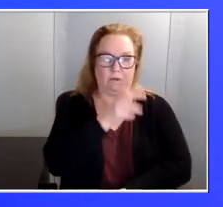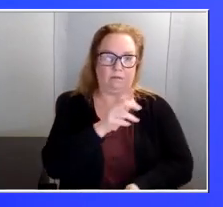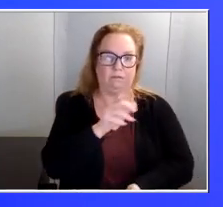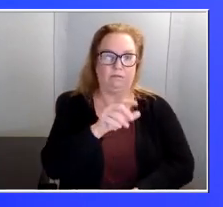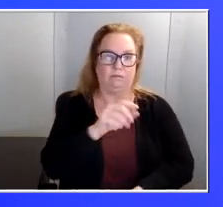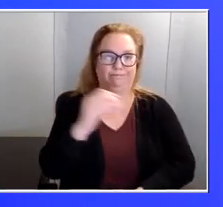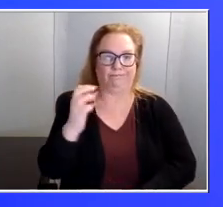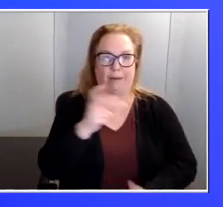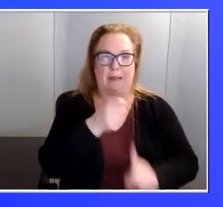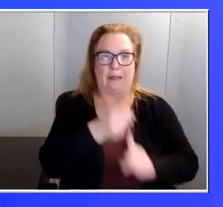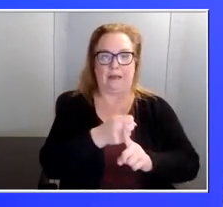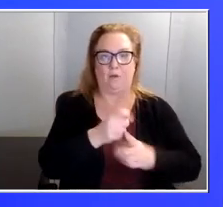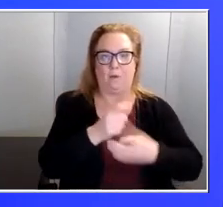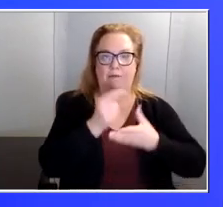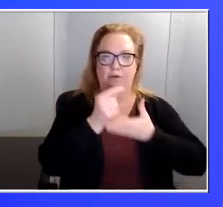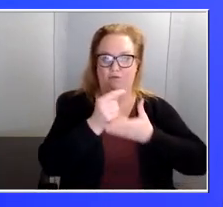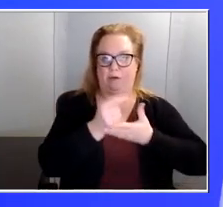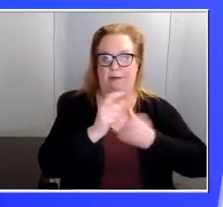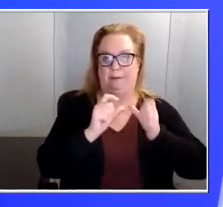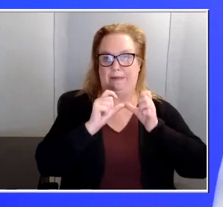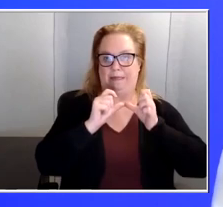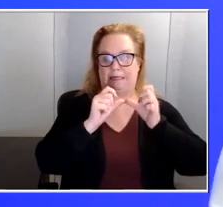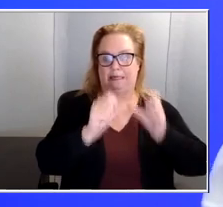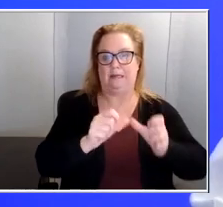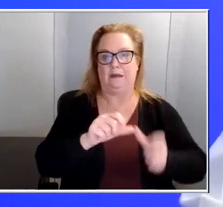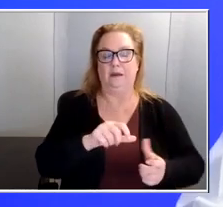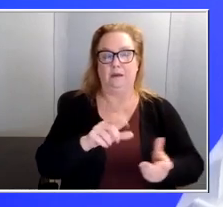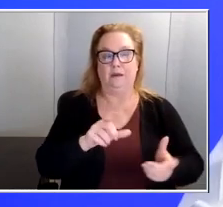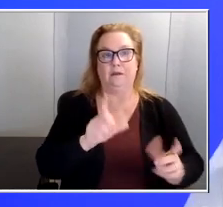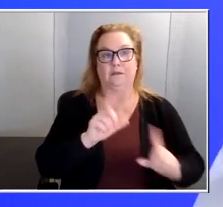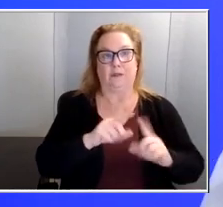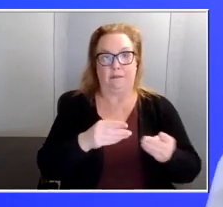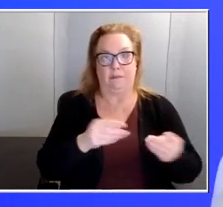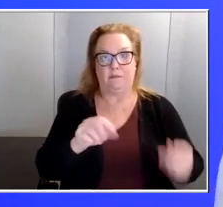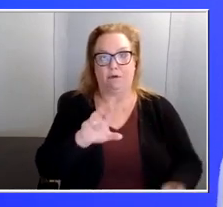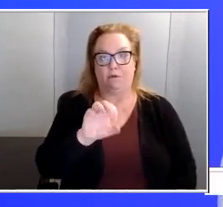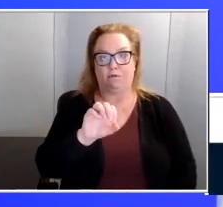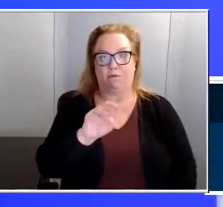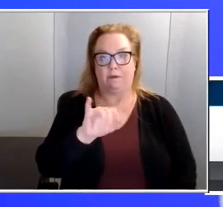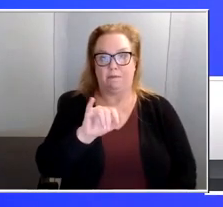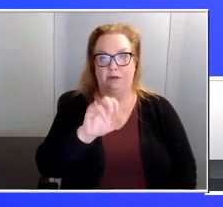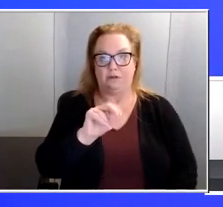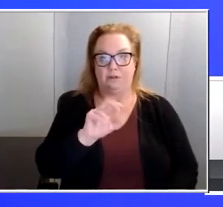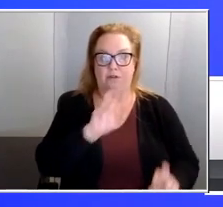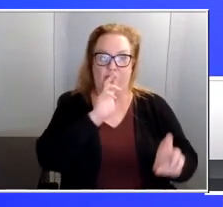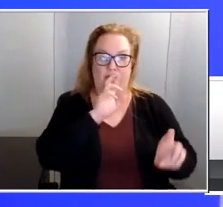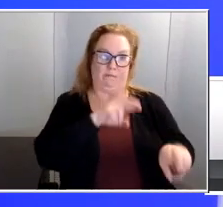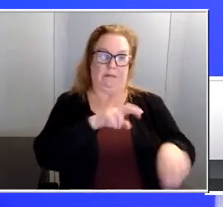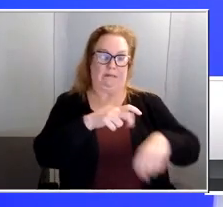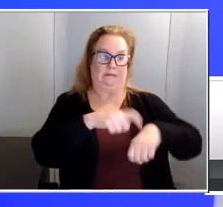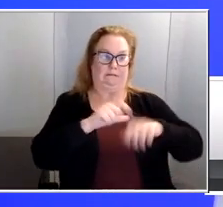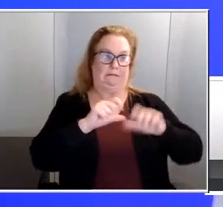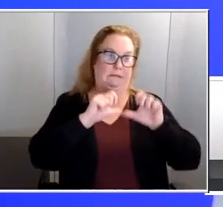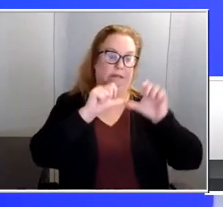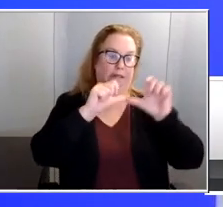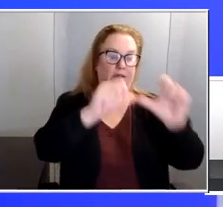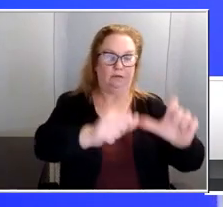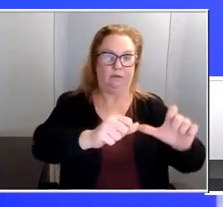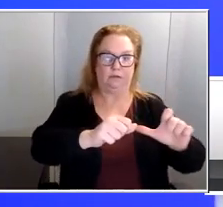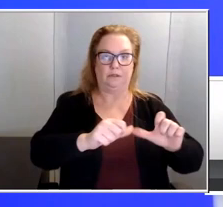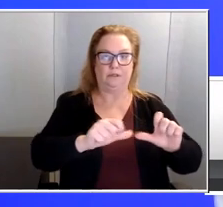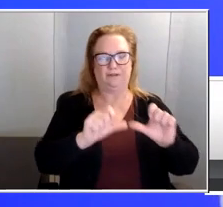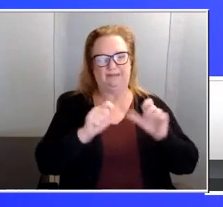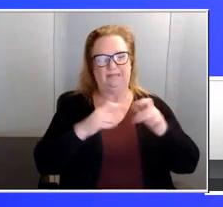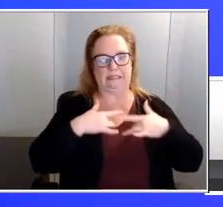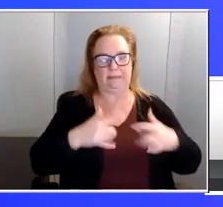have to keep them on treatment, especially if we get them in remission, in order to keep them a longer duration of response, So these patients are required to be on a continuous